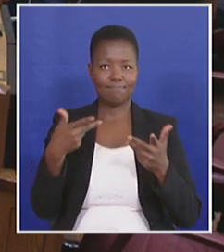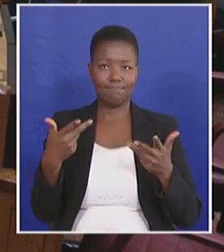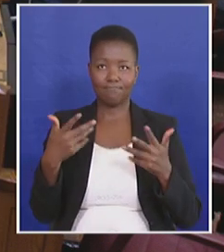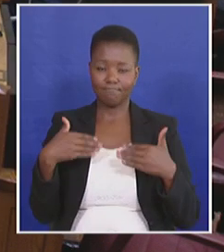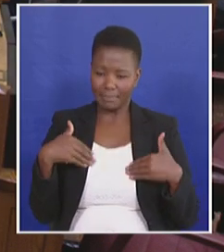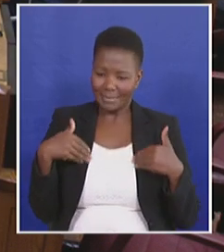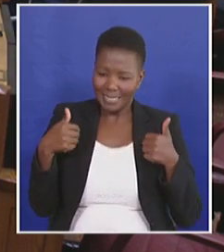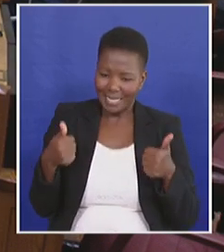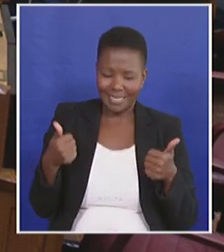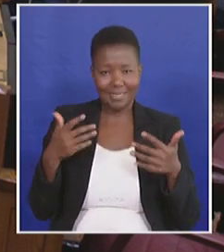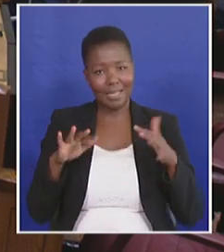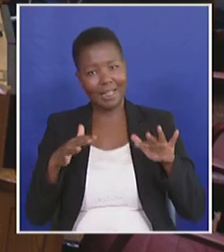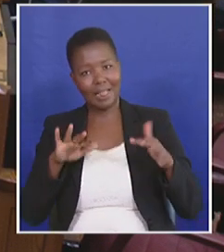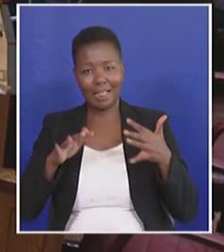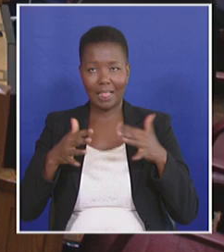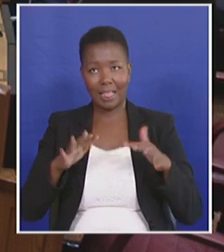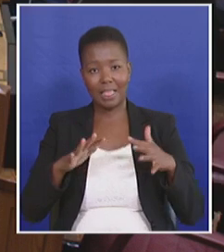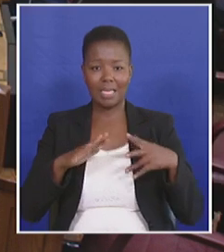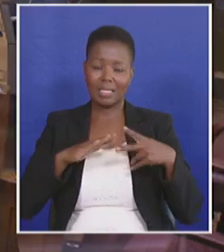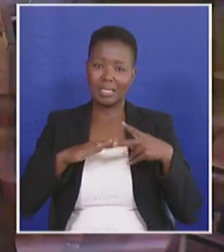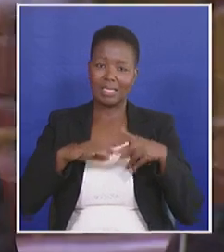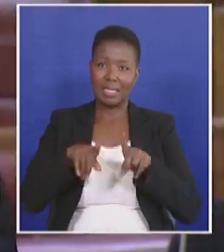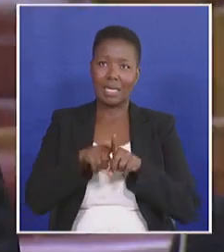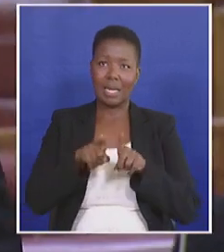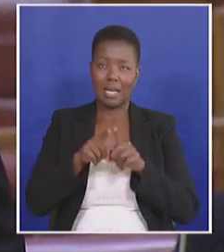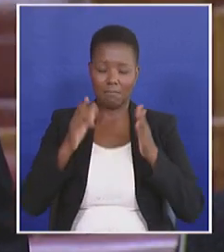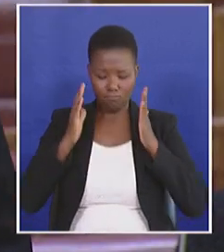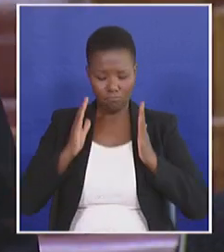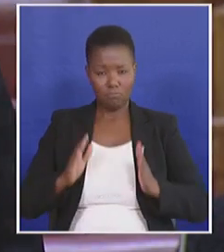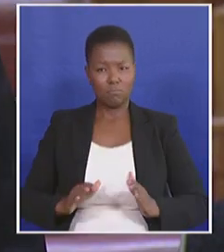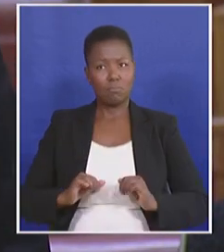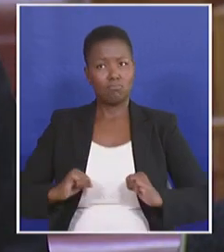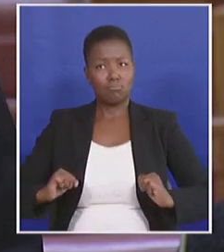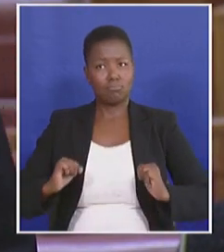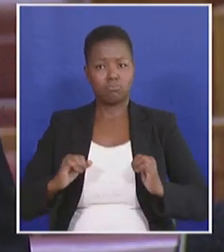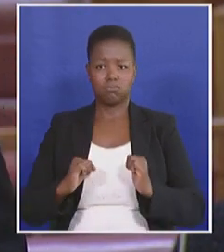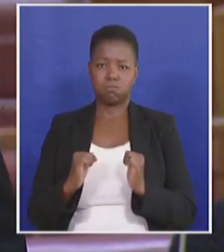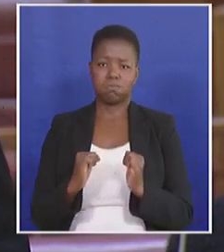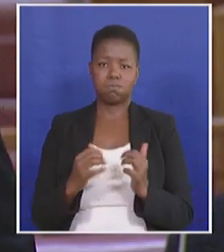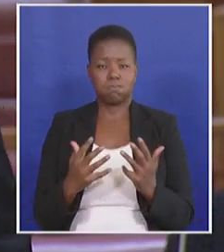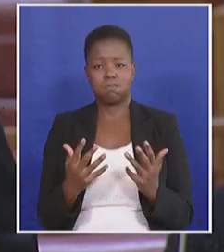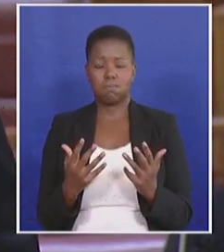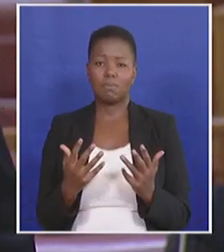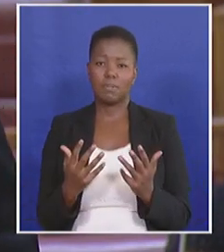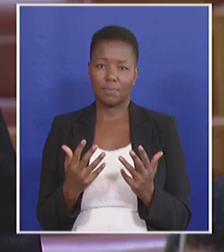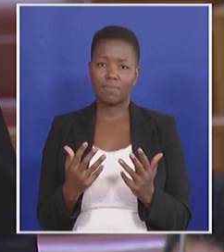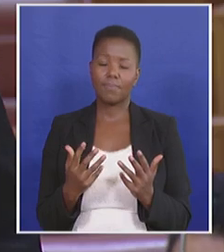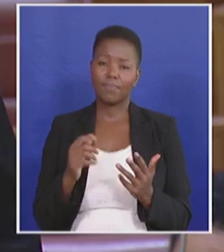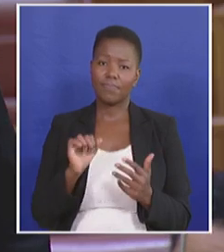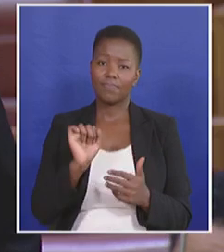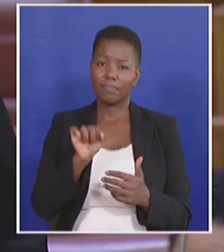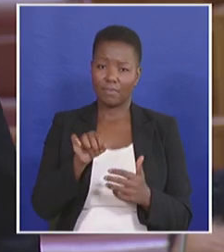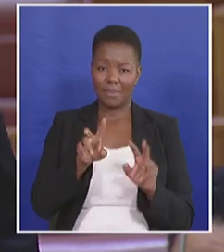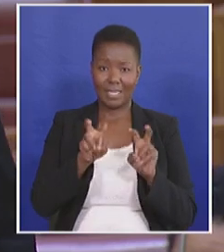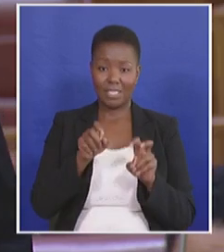members, specifically issue of physical fitness. And it is a matter also that